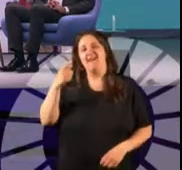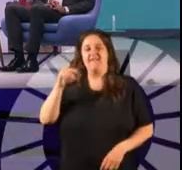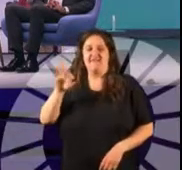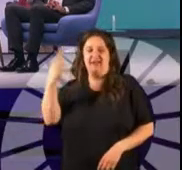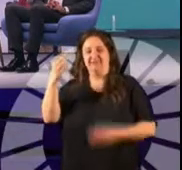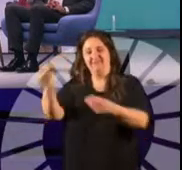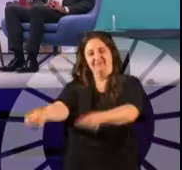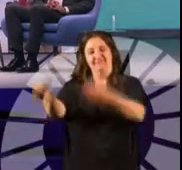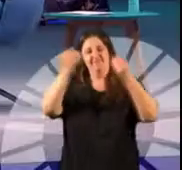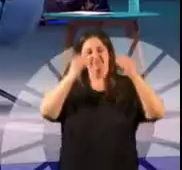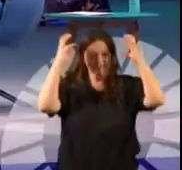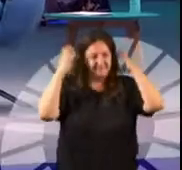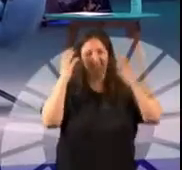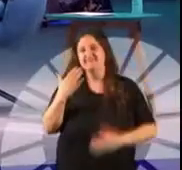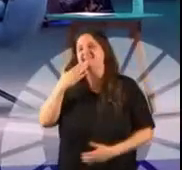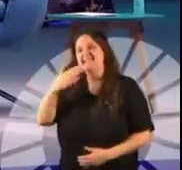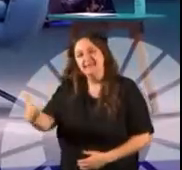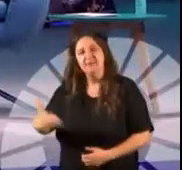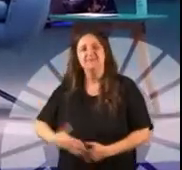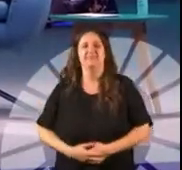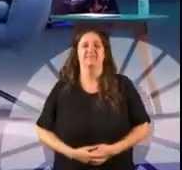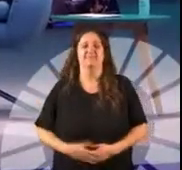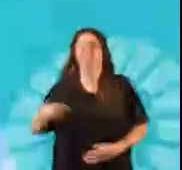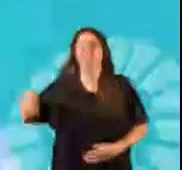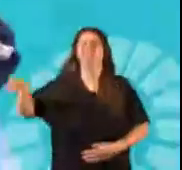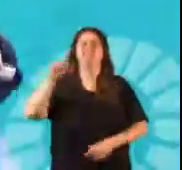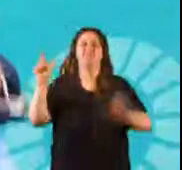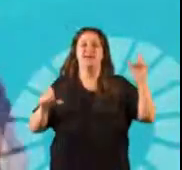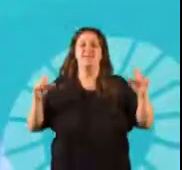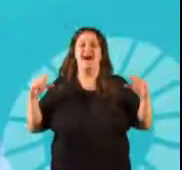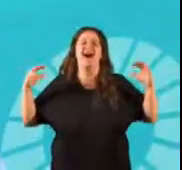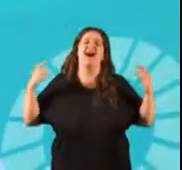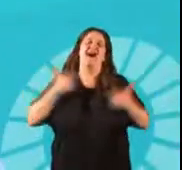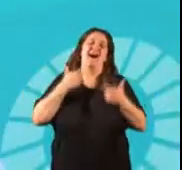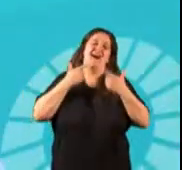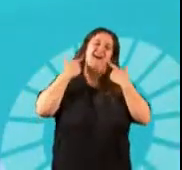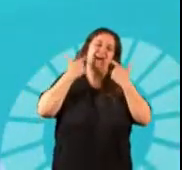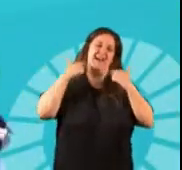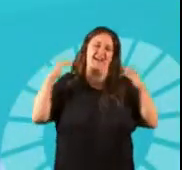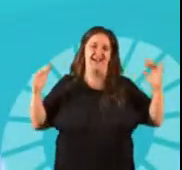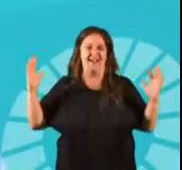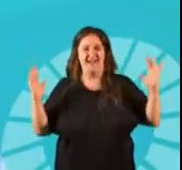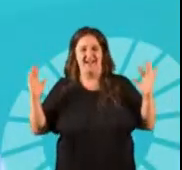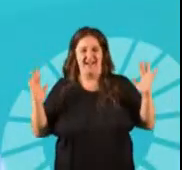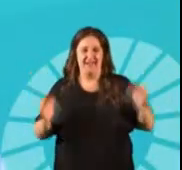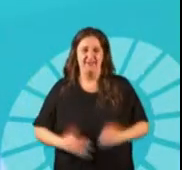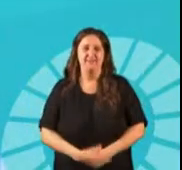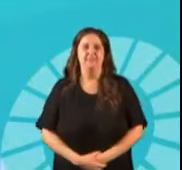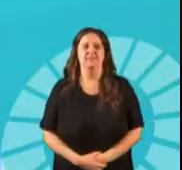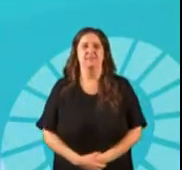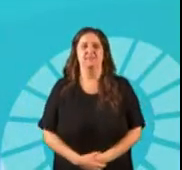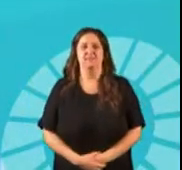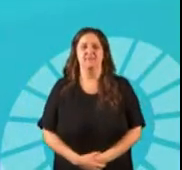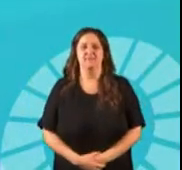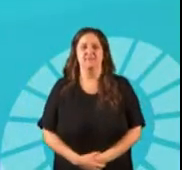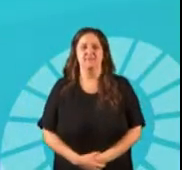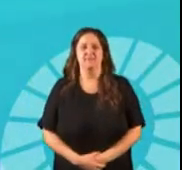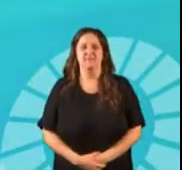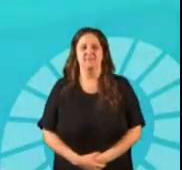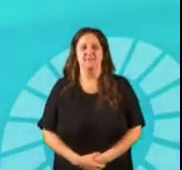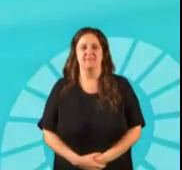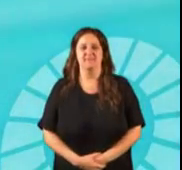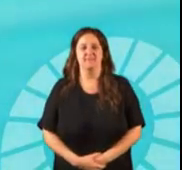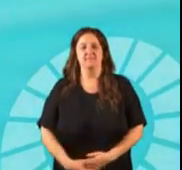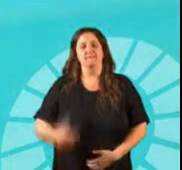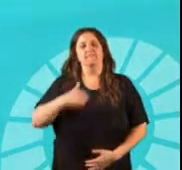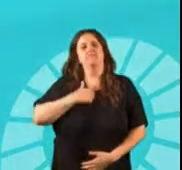with their headsets and were willing to give up their headsets. As I was saying, on veut que les choses changent, we want things to change. Ce forum doit être un and